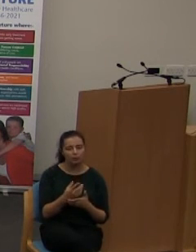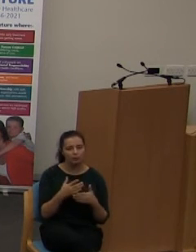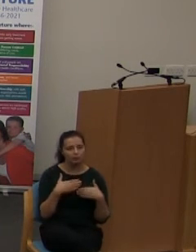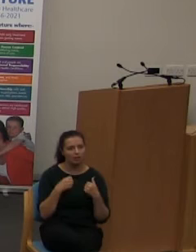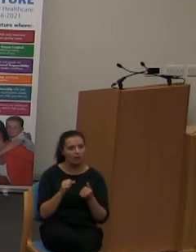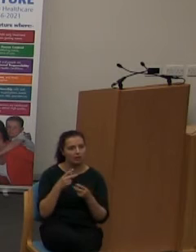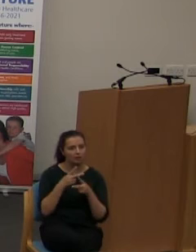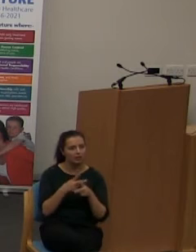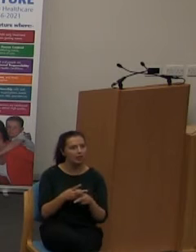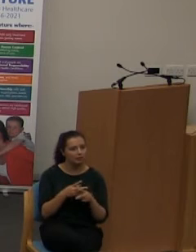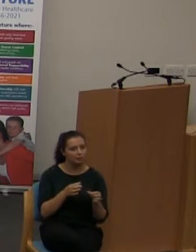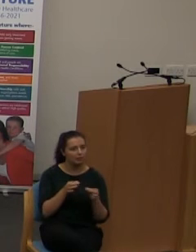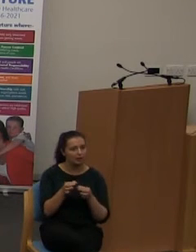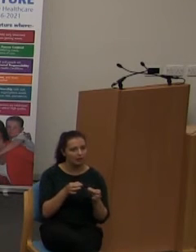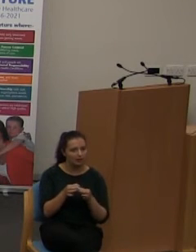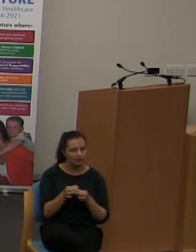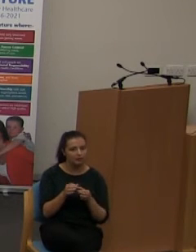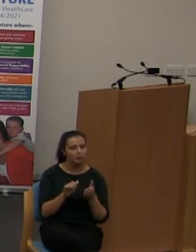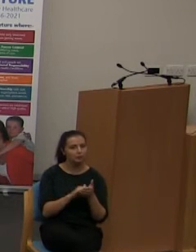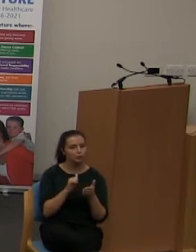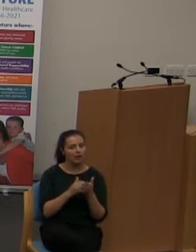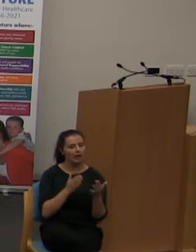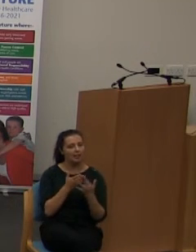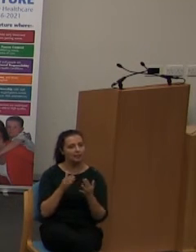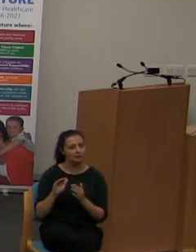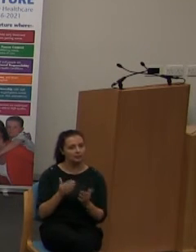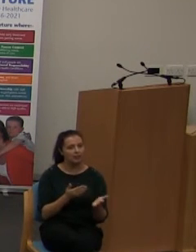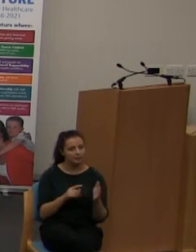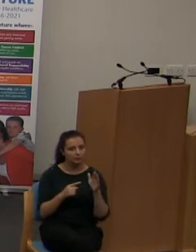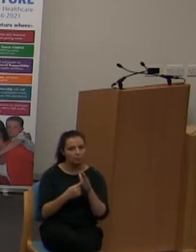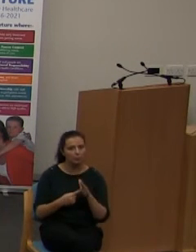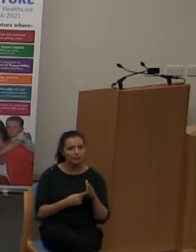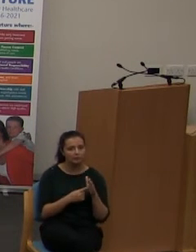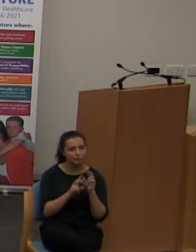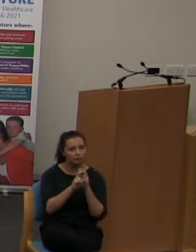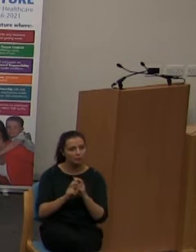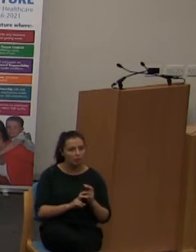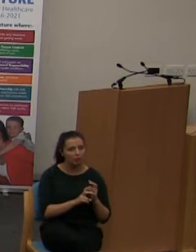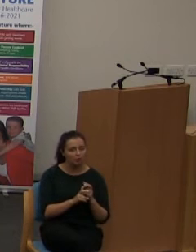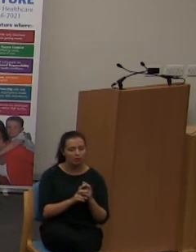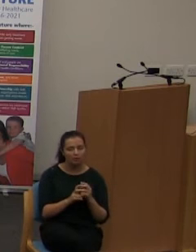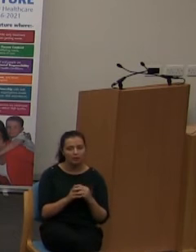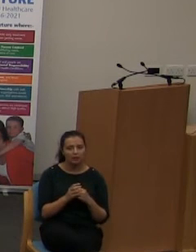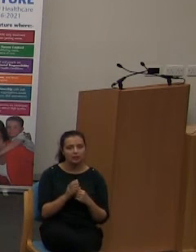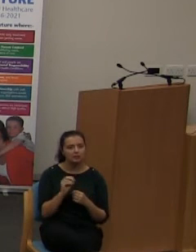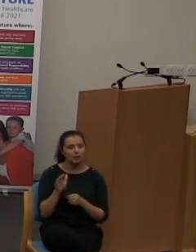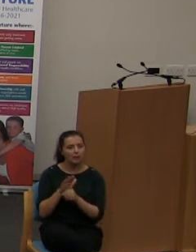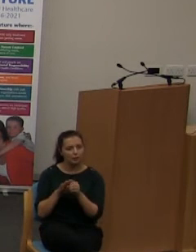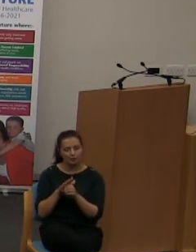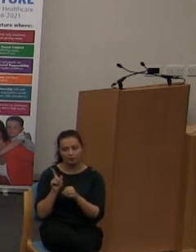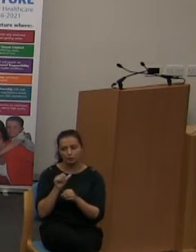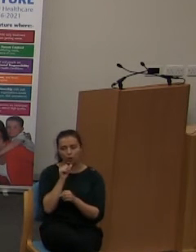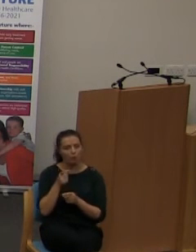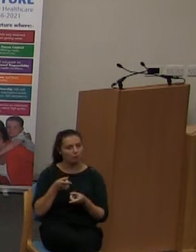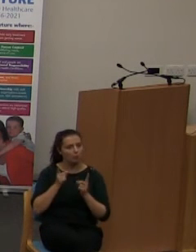that access to services is important. We do need to work with other colleagues, because in some areas we're not the lead person, but we need to work with others